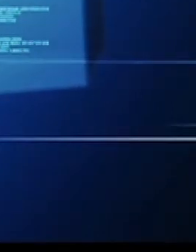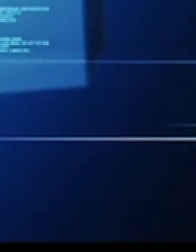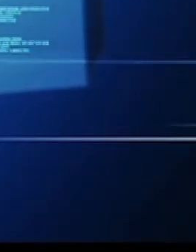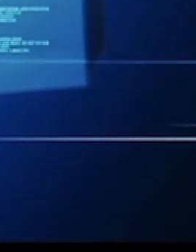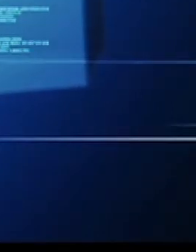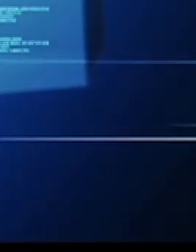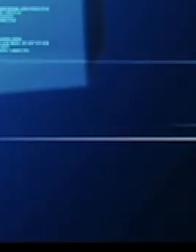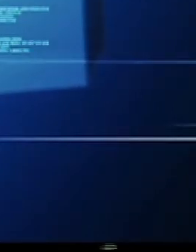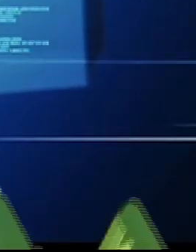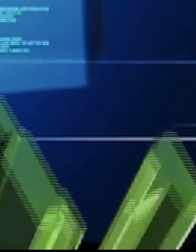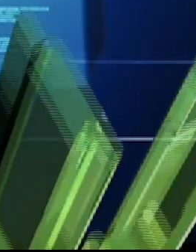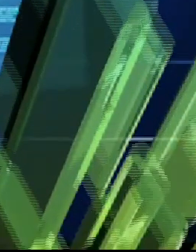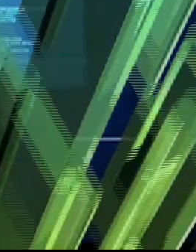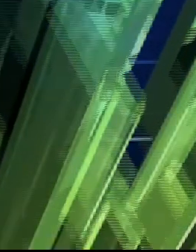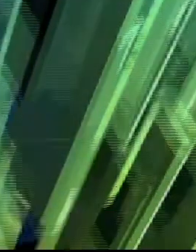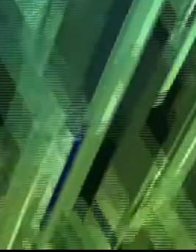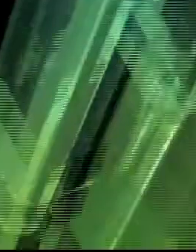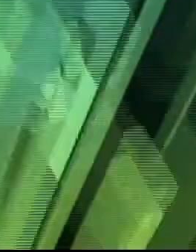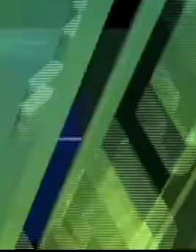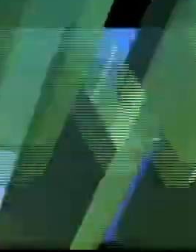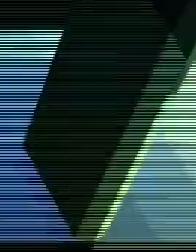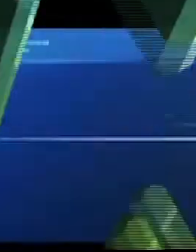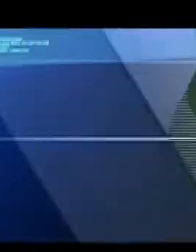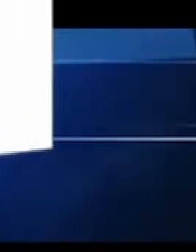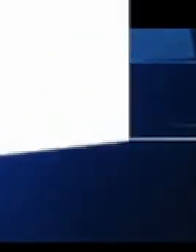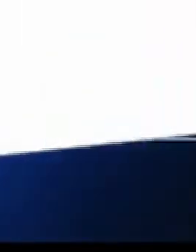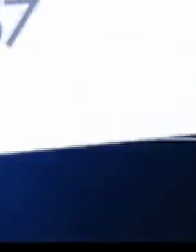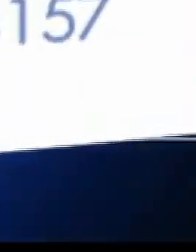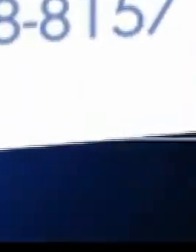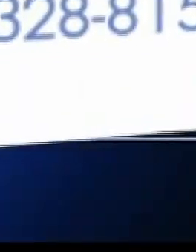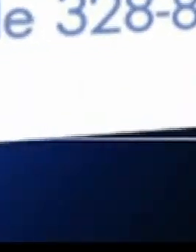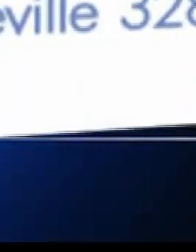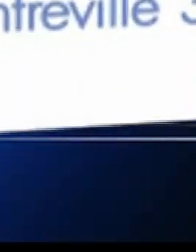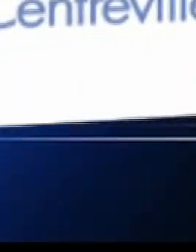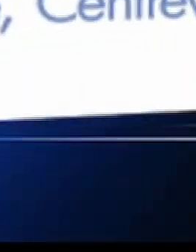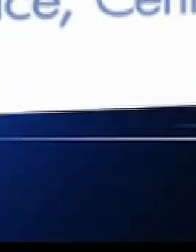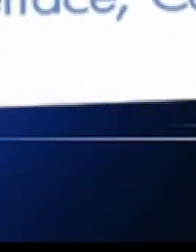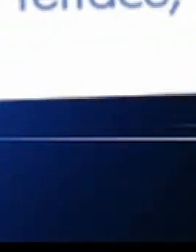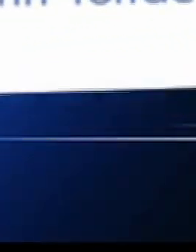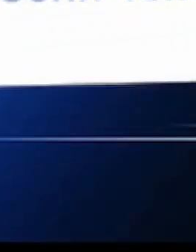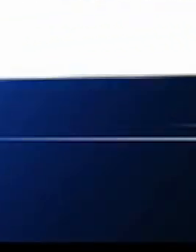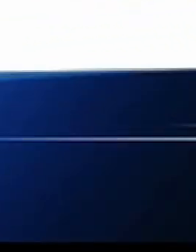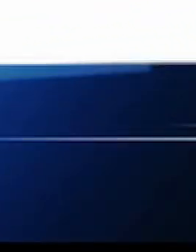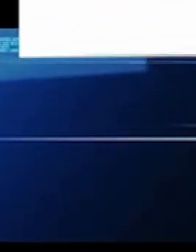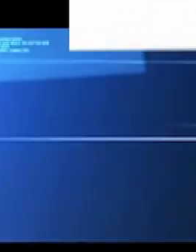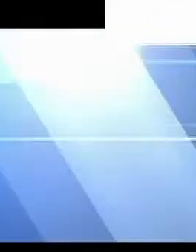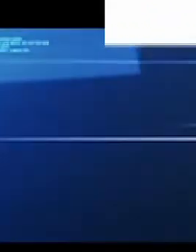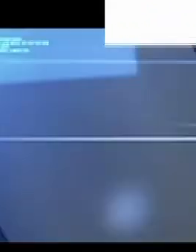This is ZNS Total Sports, brought to you by 4th Terrace Diagnostic Center.